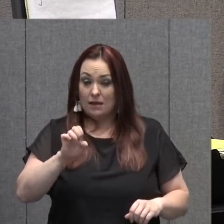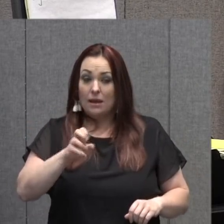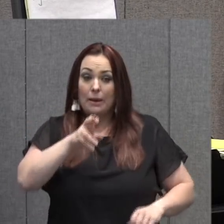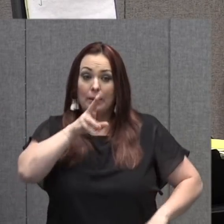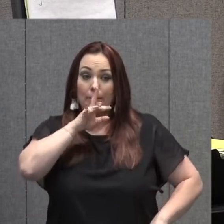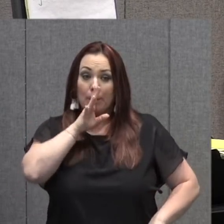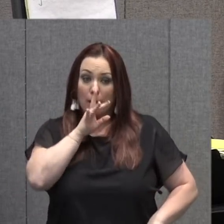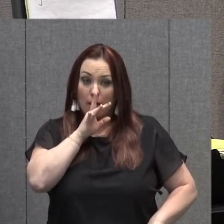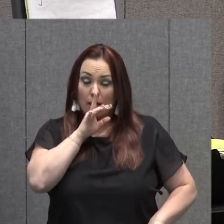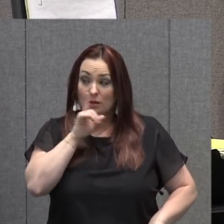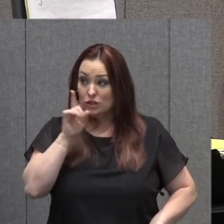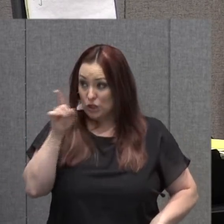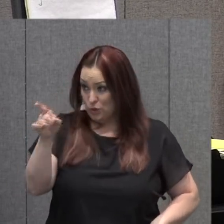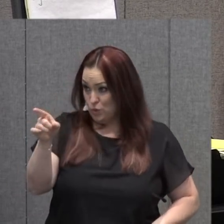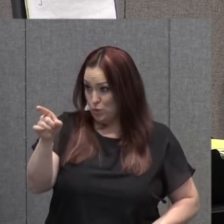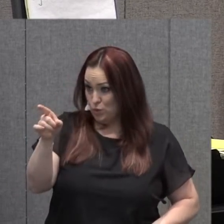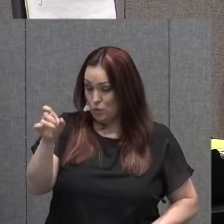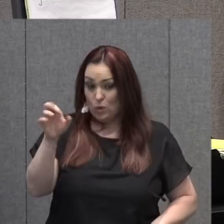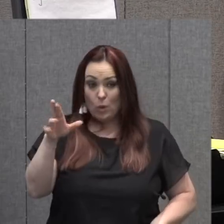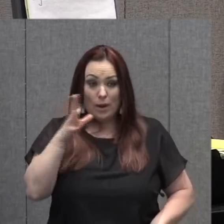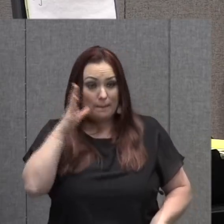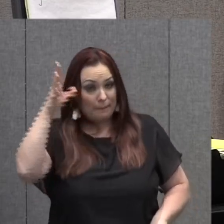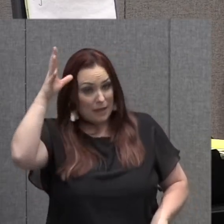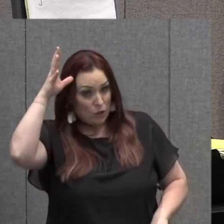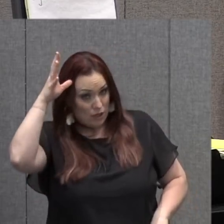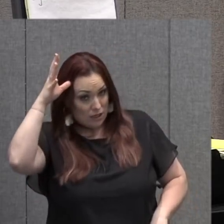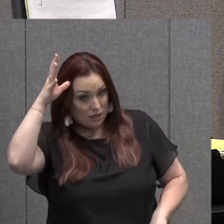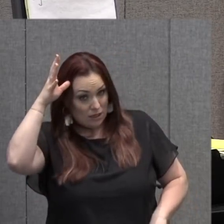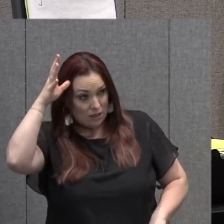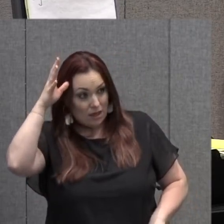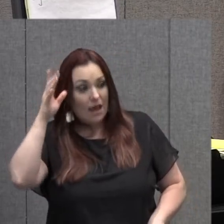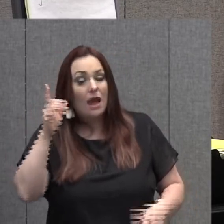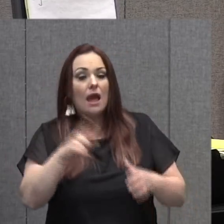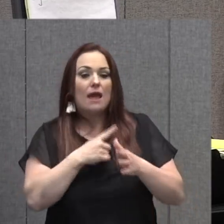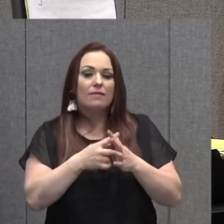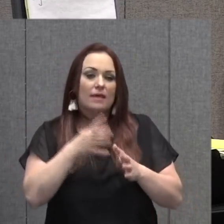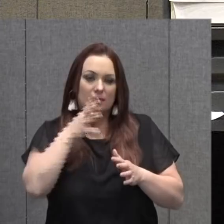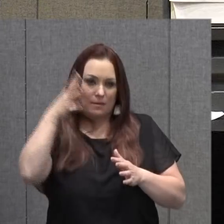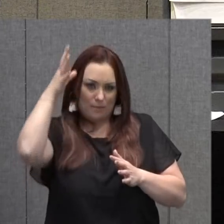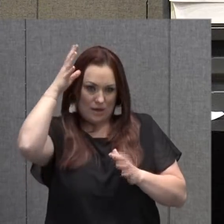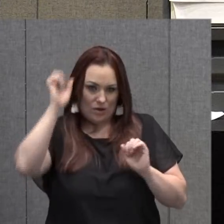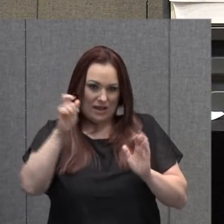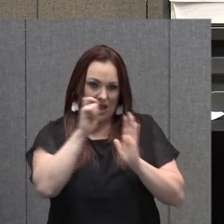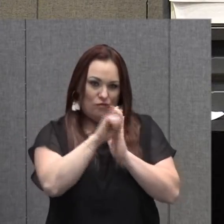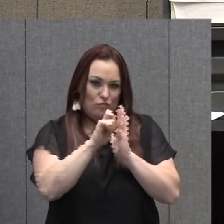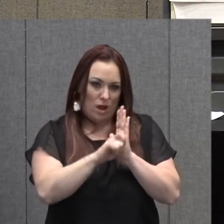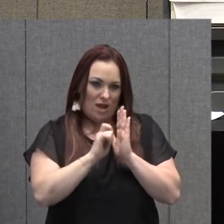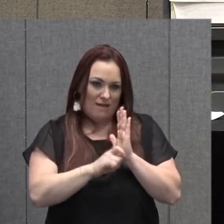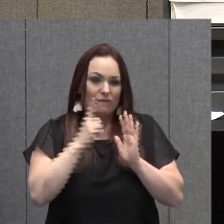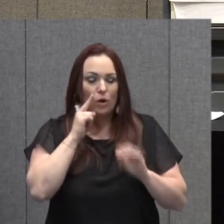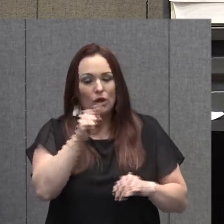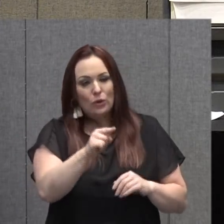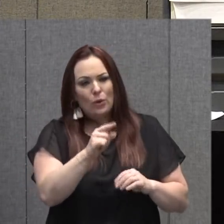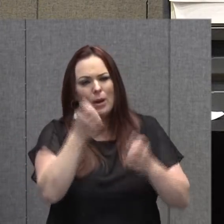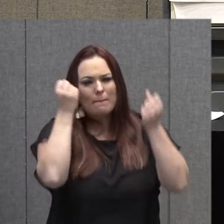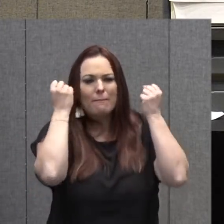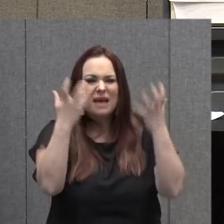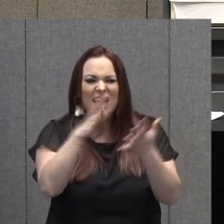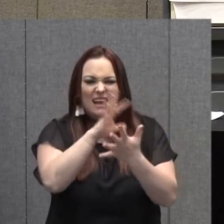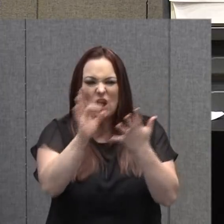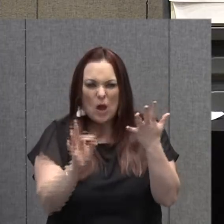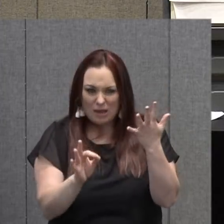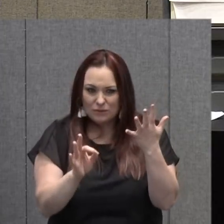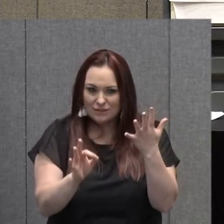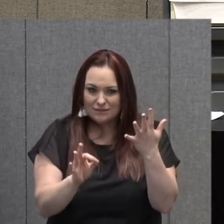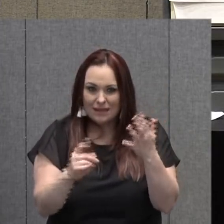story to either you or to a parent and they write it out for them. So there's lots of options. I hear students